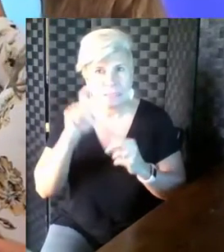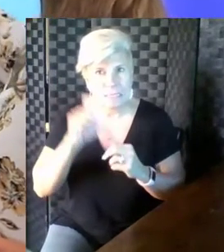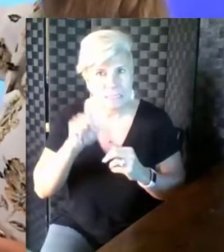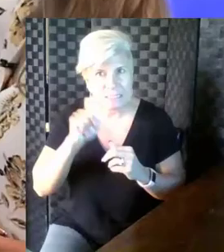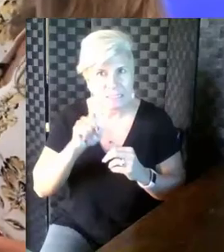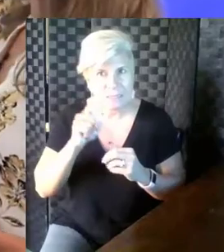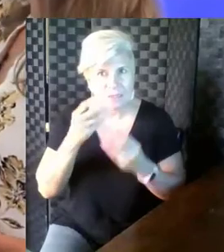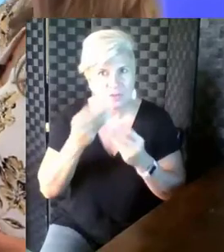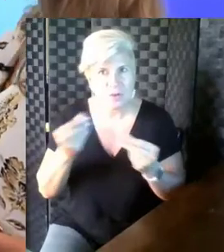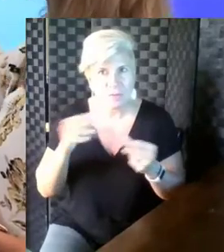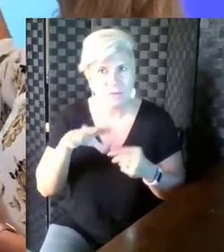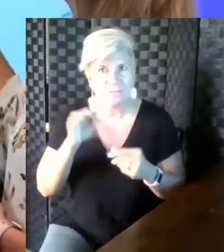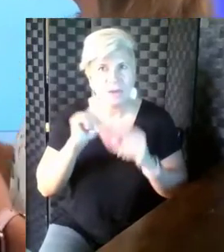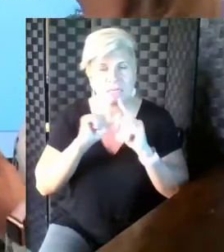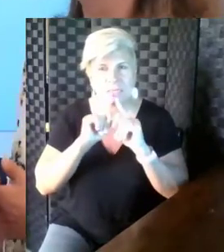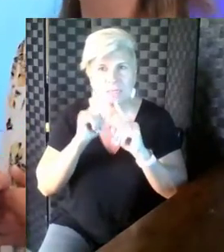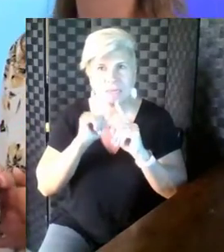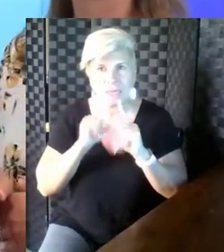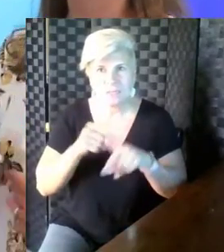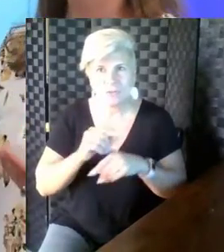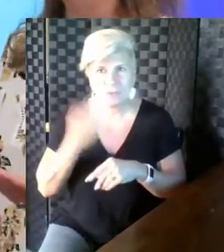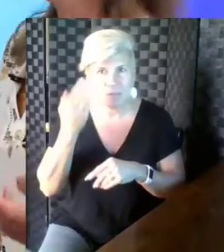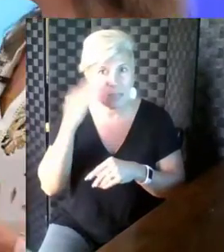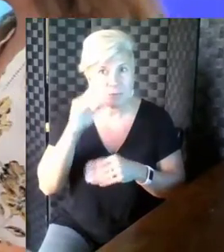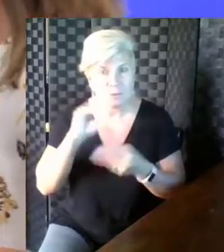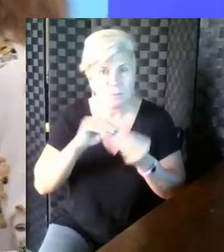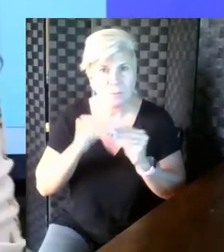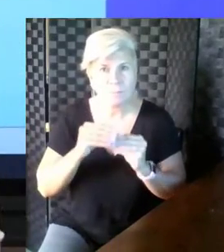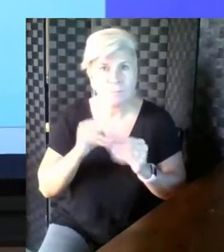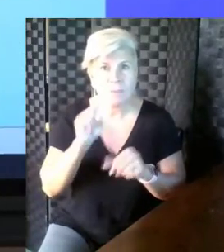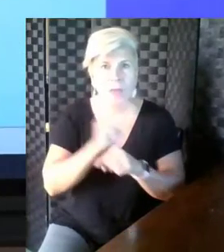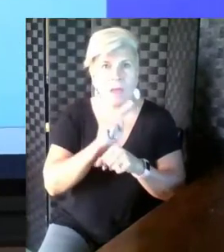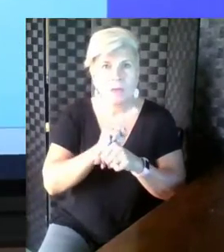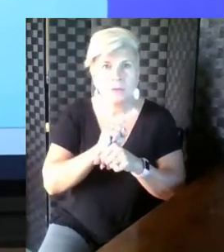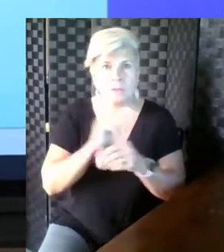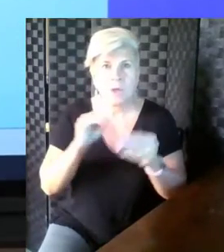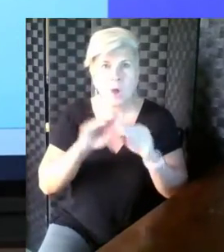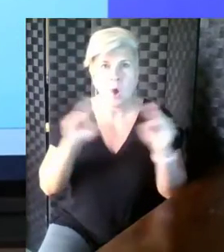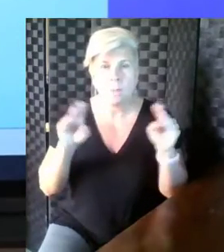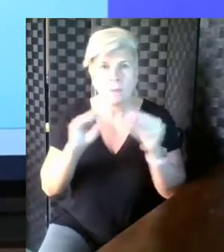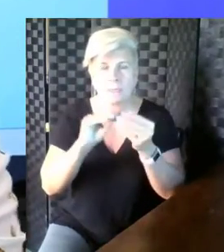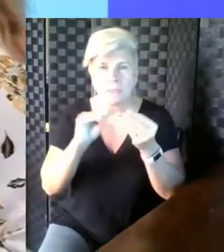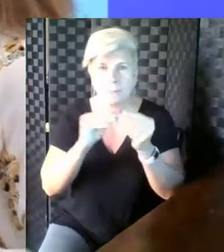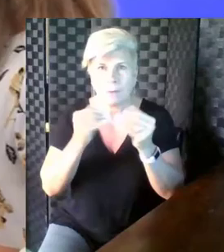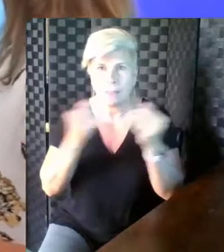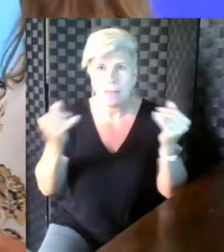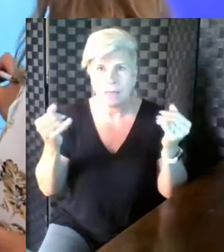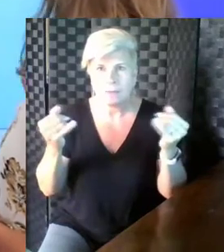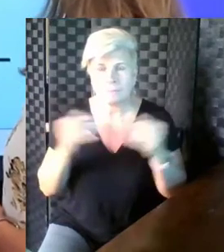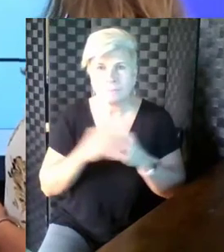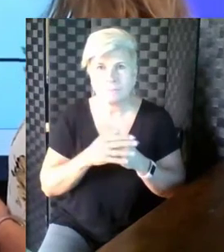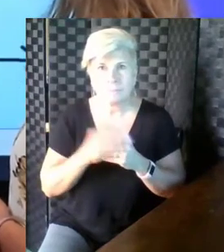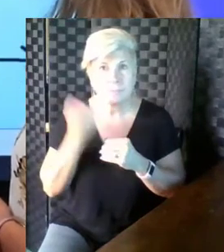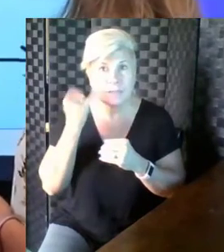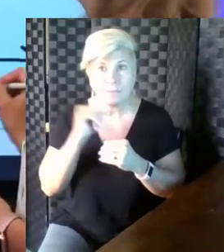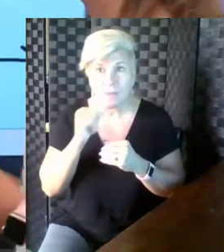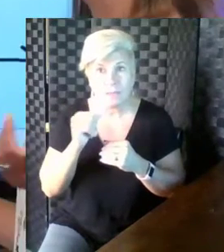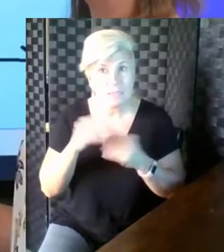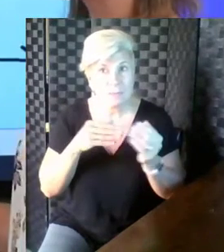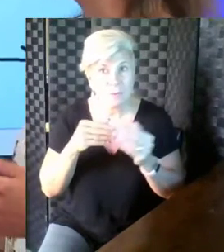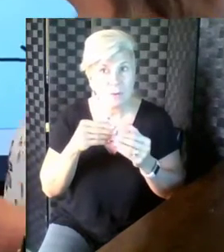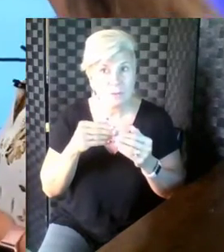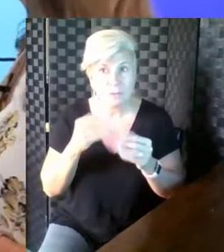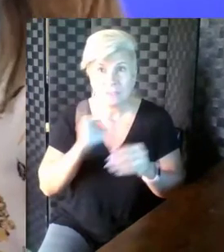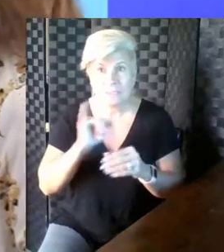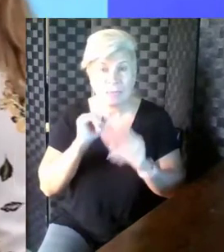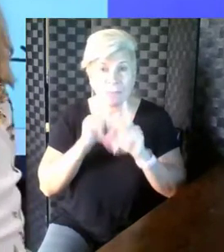I need to solve to find my unknown number. Again, I'm going to use that open number line. I hope that you chose to do that too, but if not, it won't matter.